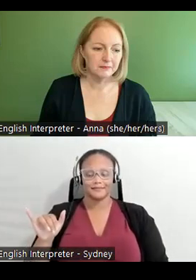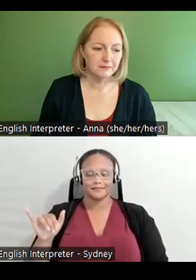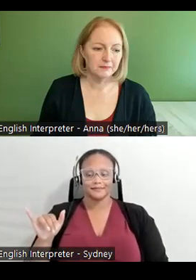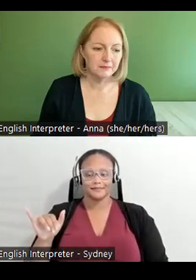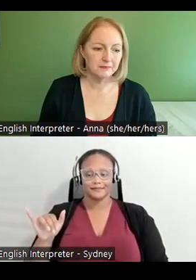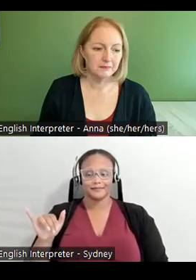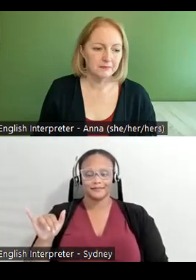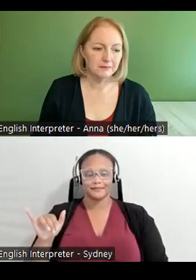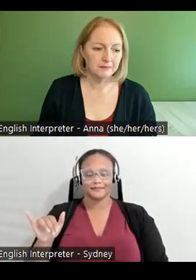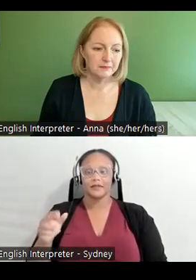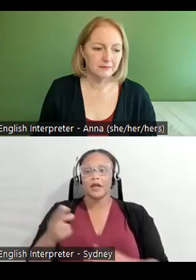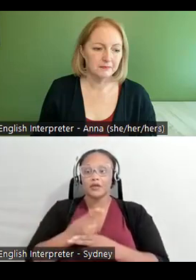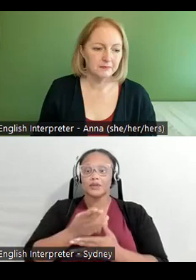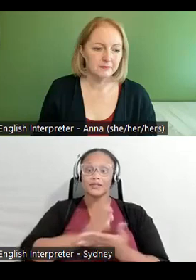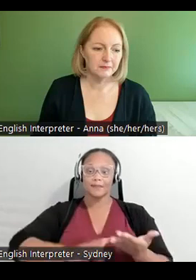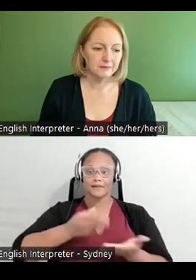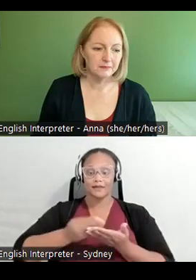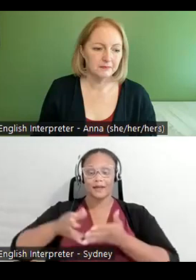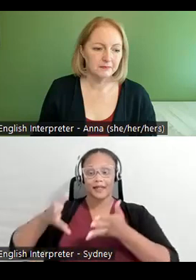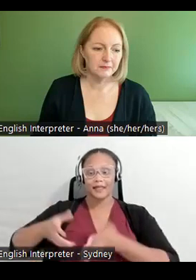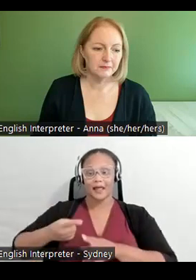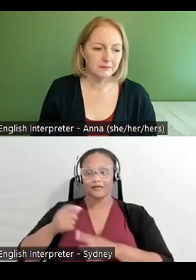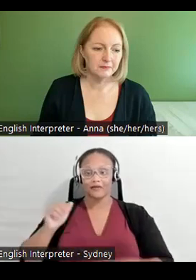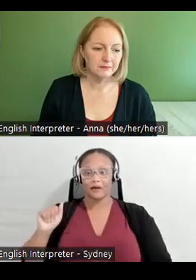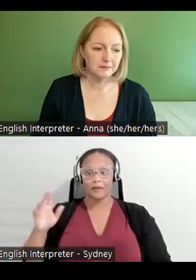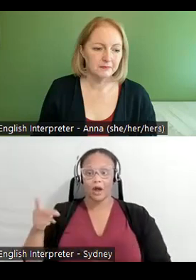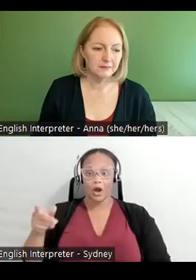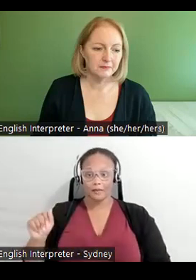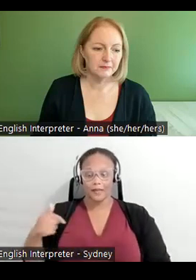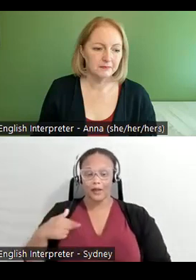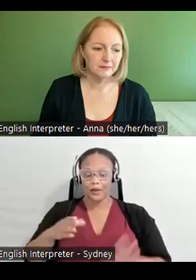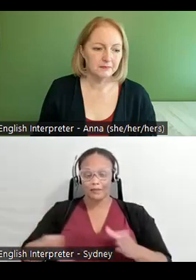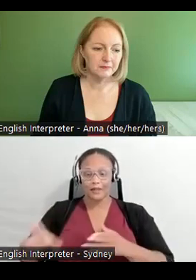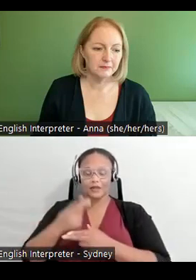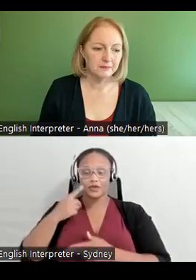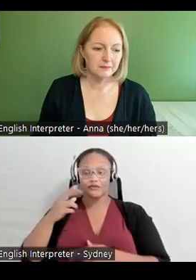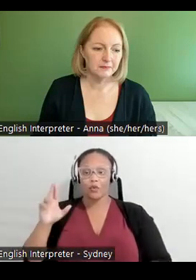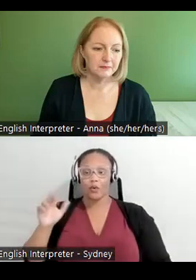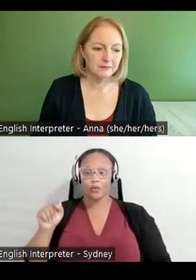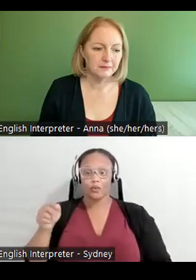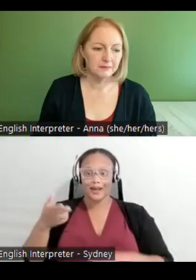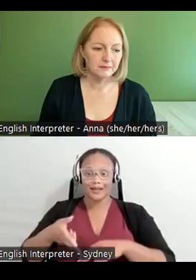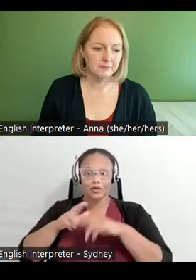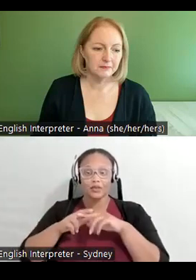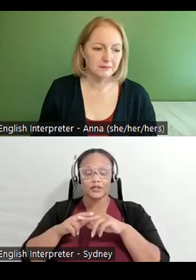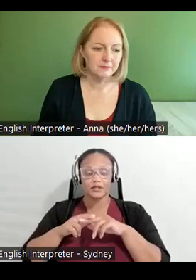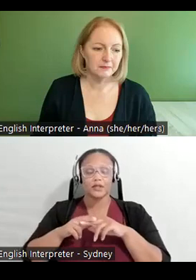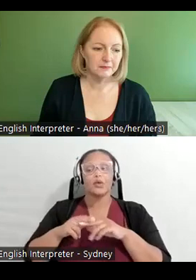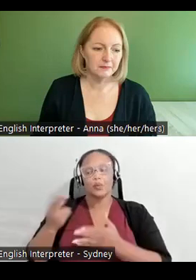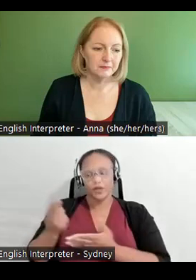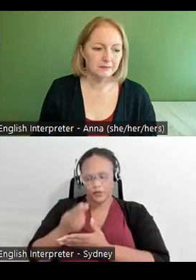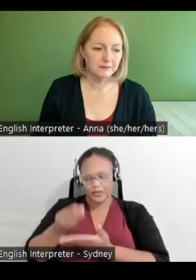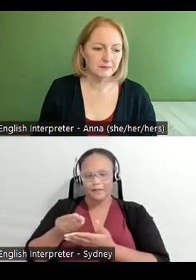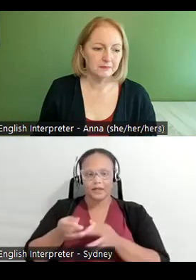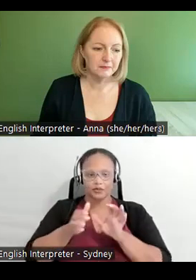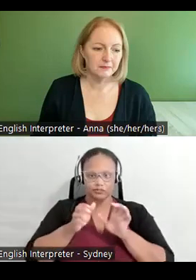of the unspent ARPA money that was earmarked for rate increases to provide another payment to providers. It's just to